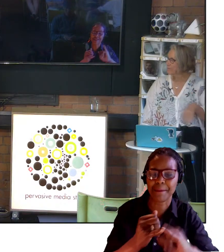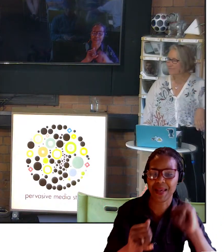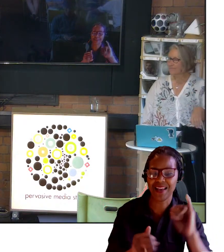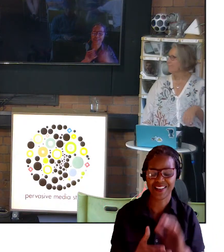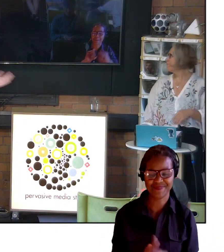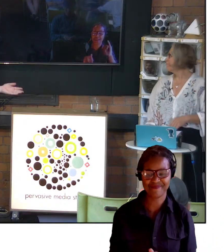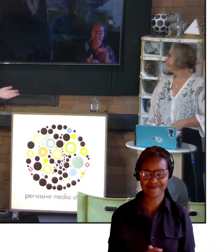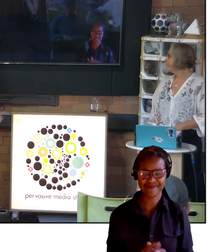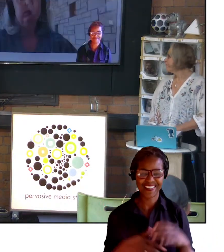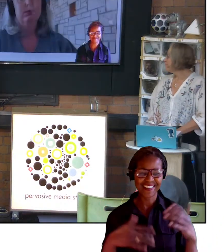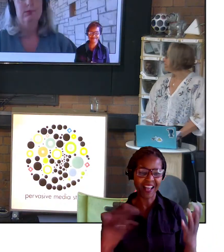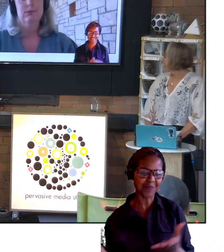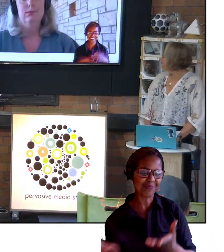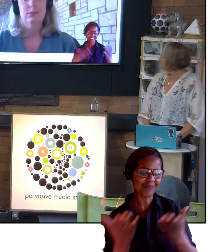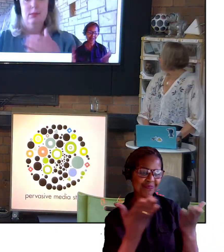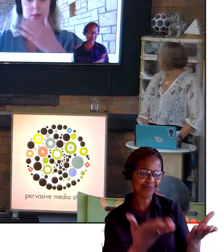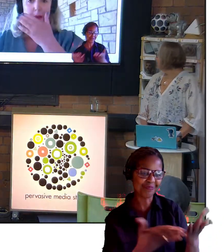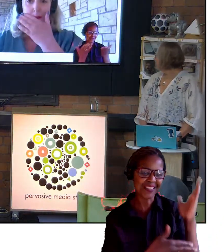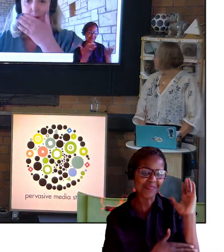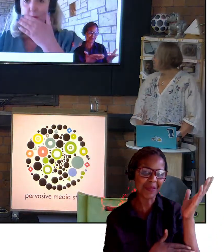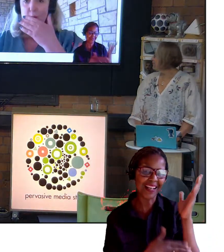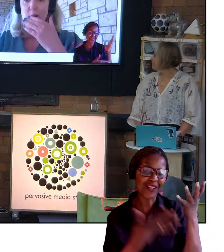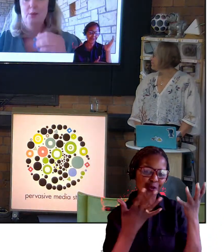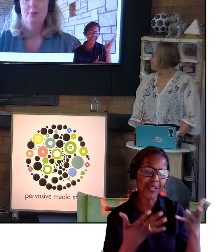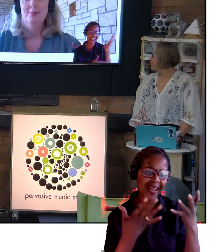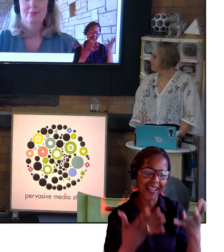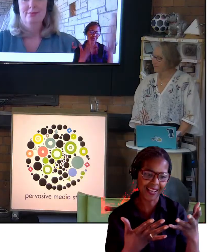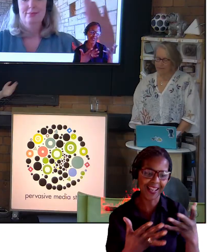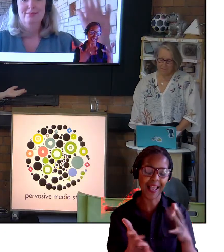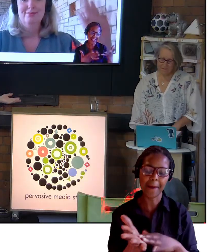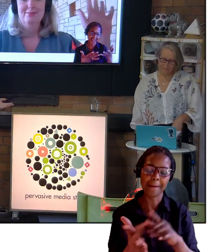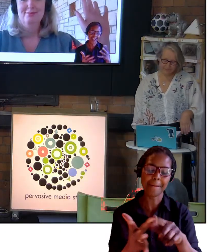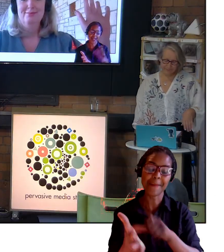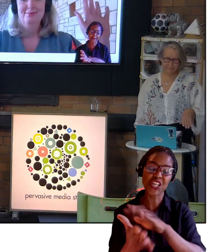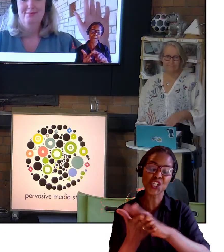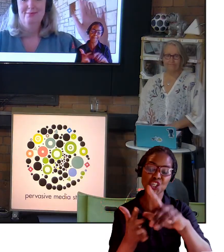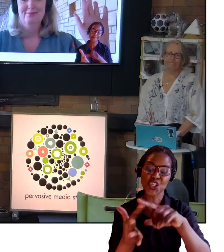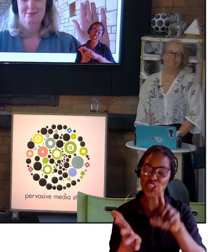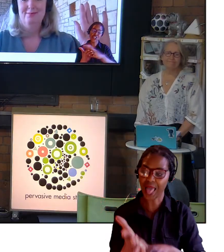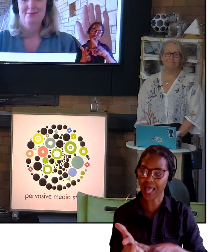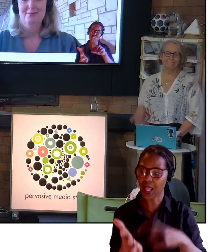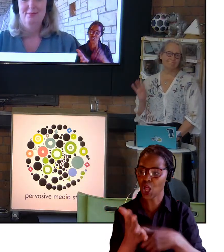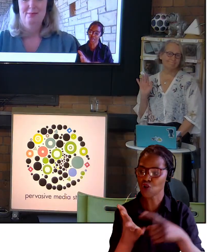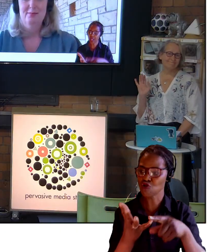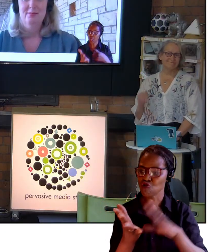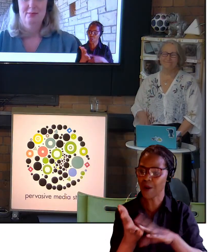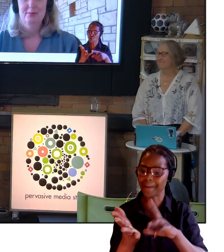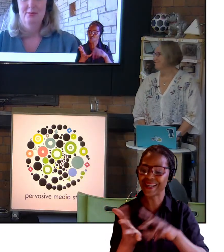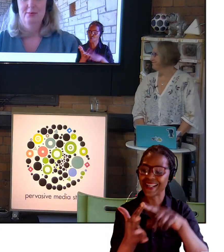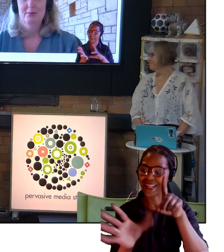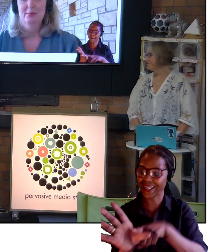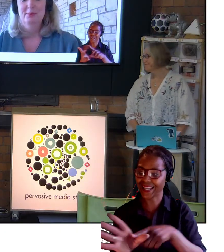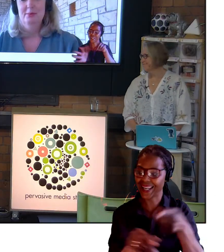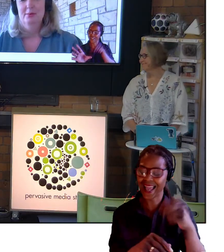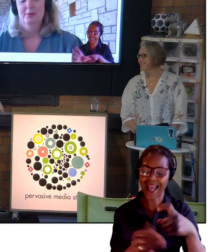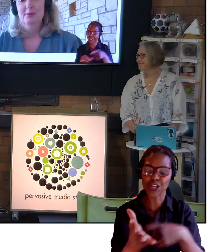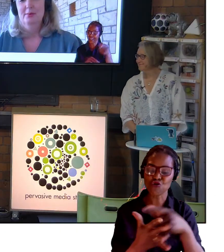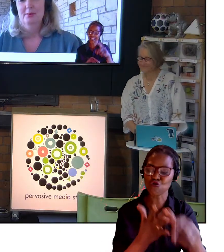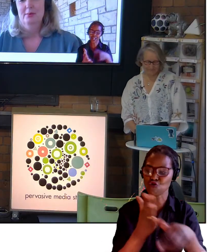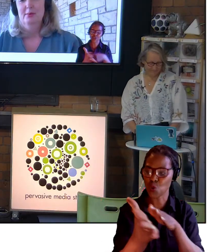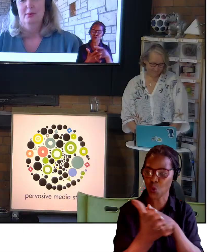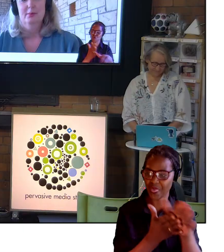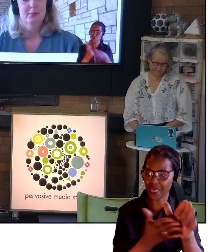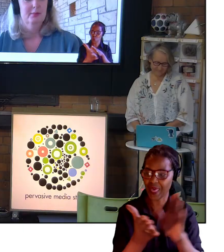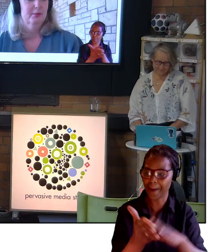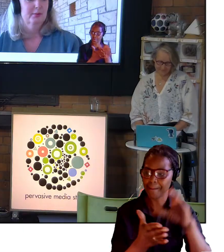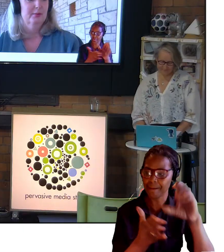today are Michelle Rumney and Ruth McCullough. Michelle is the producer for England for Immersive Arts, based here at